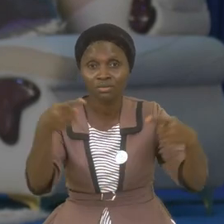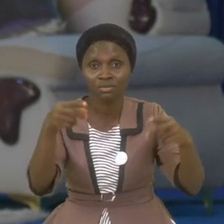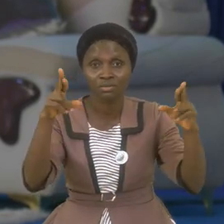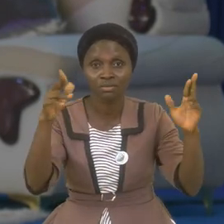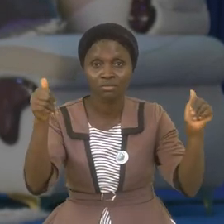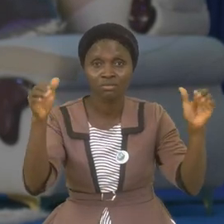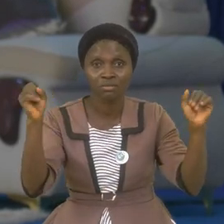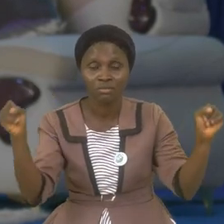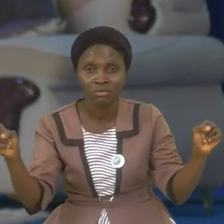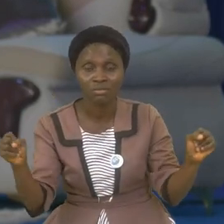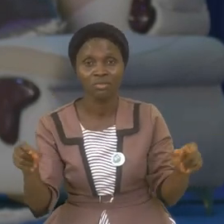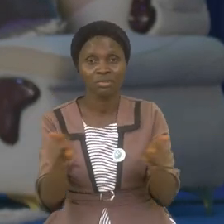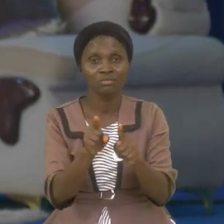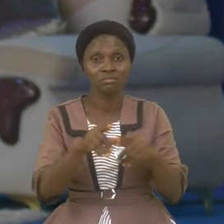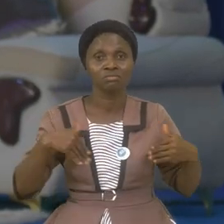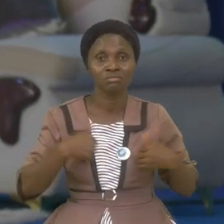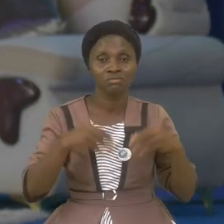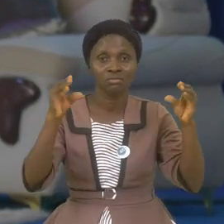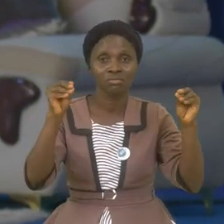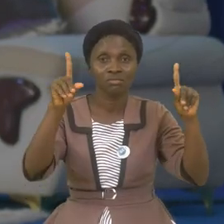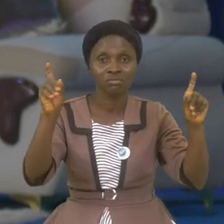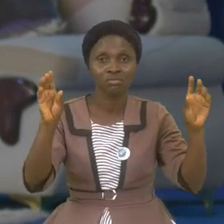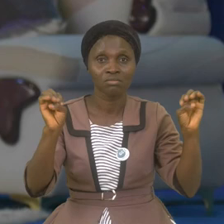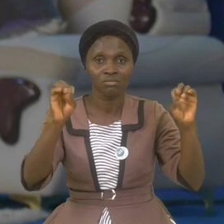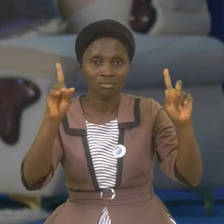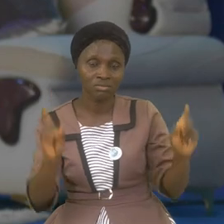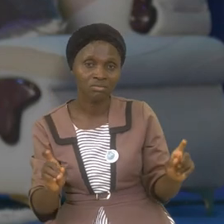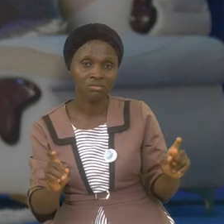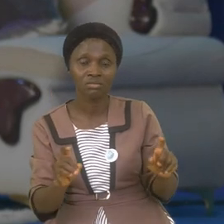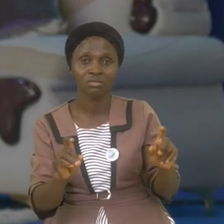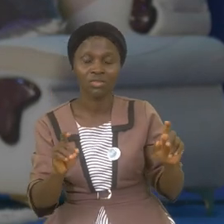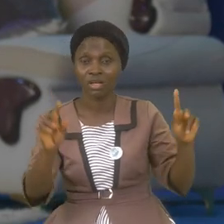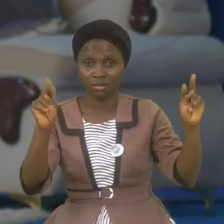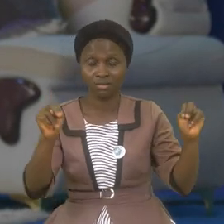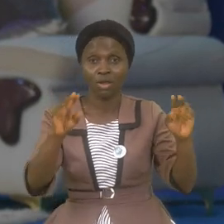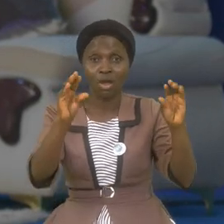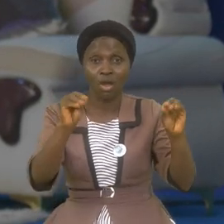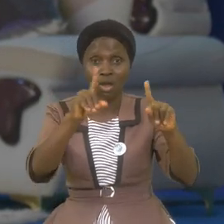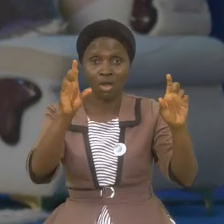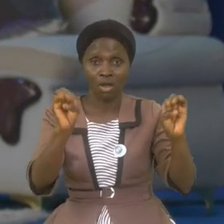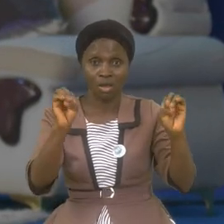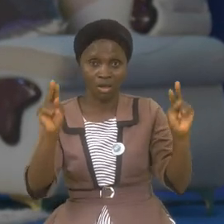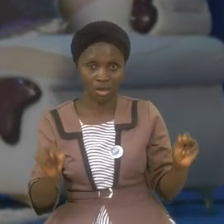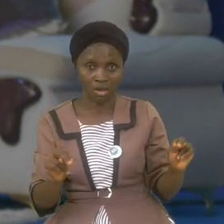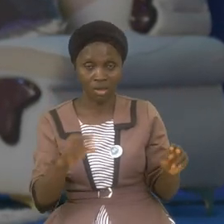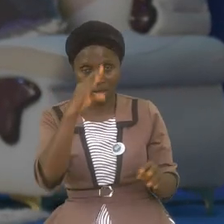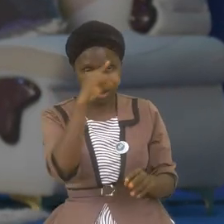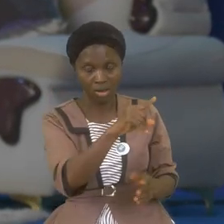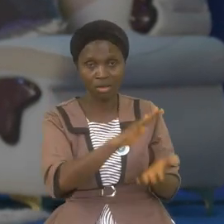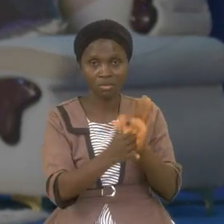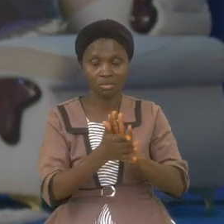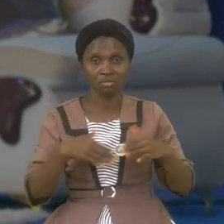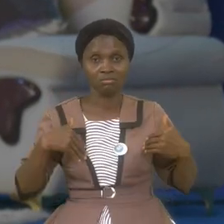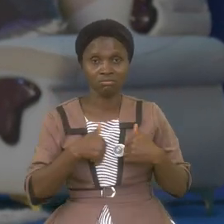an oxen. He became deranged. He became mental. He became a maniac. It